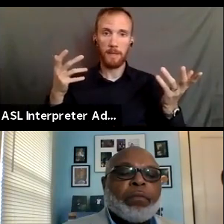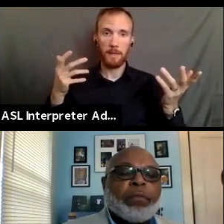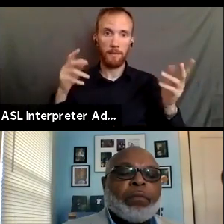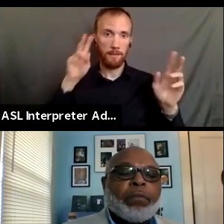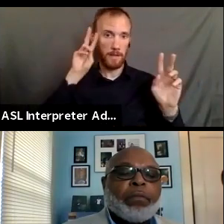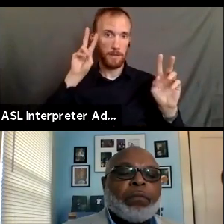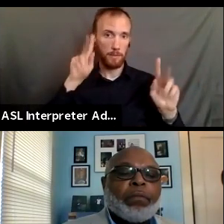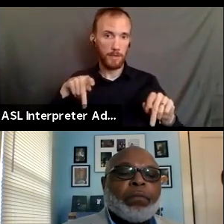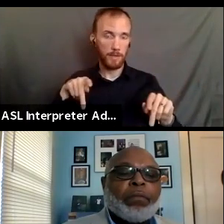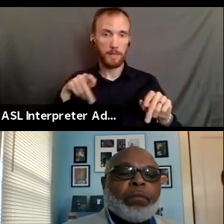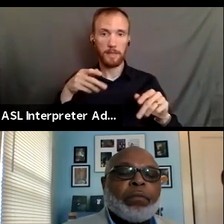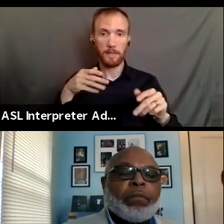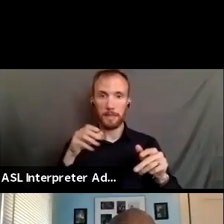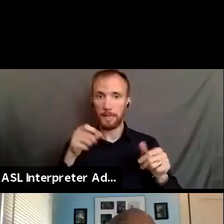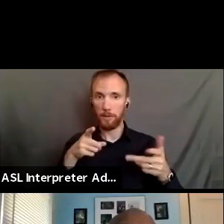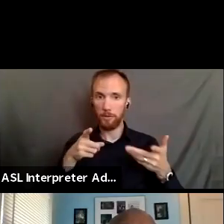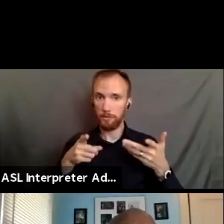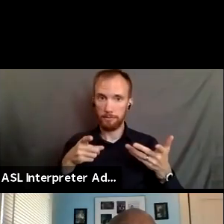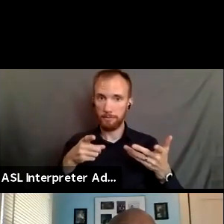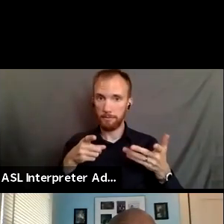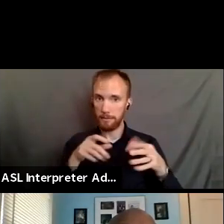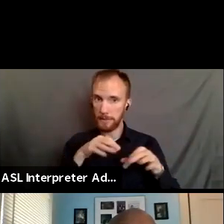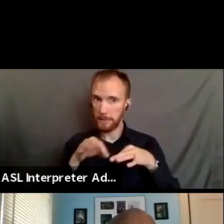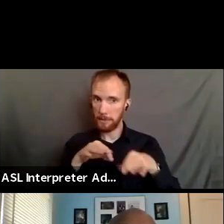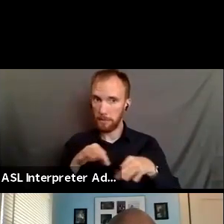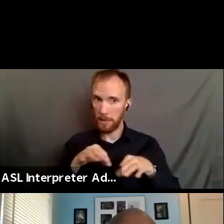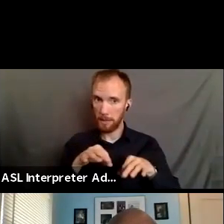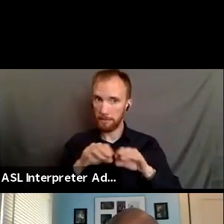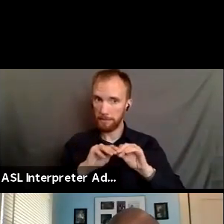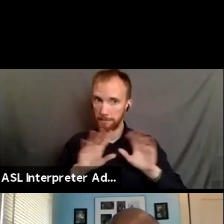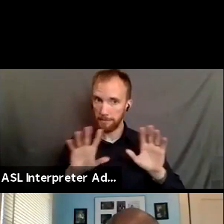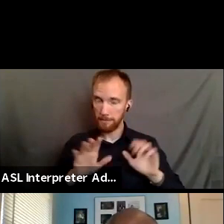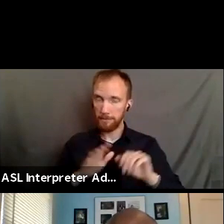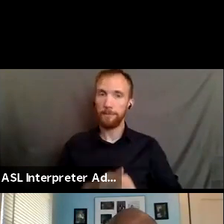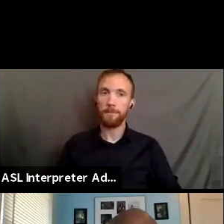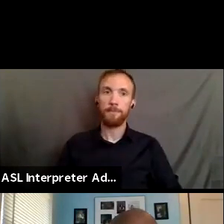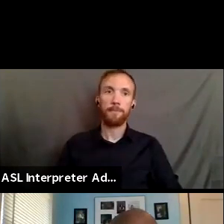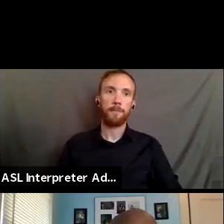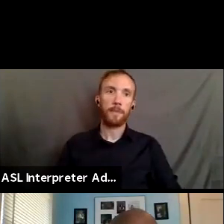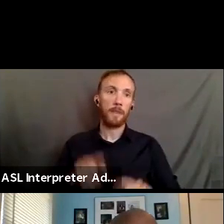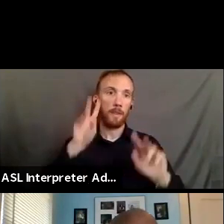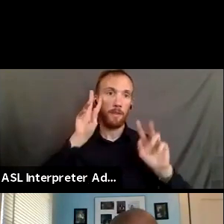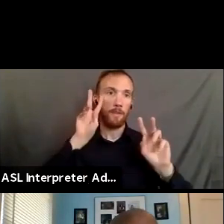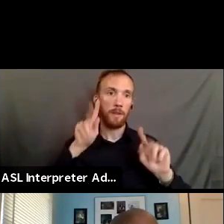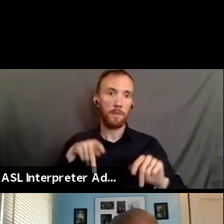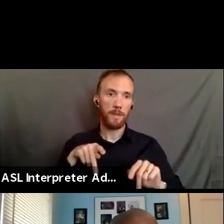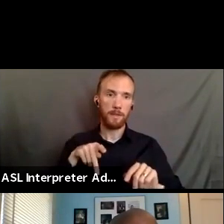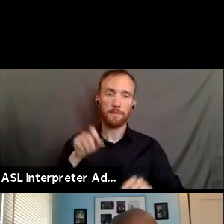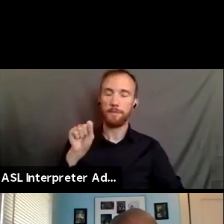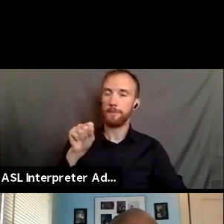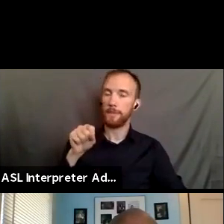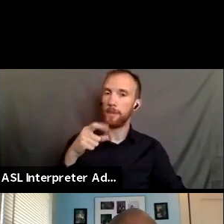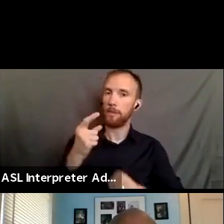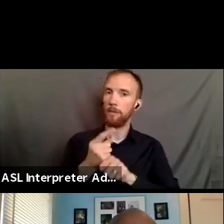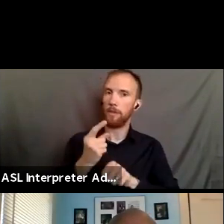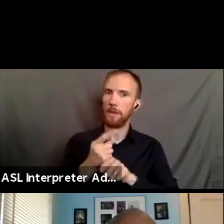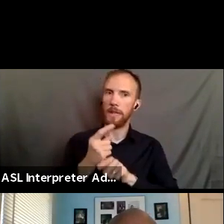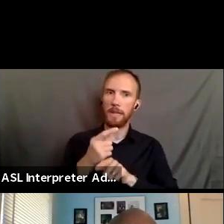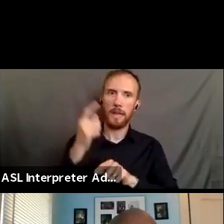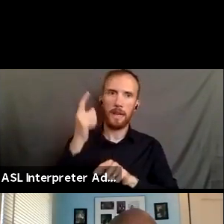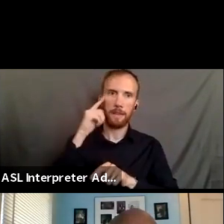you correct me absolutely yeah with respect i don't think that is a correct